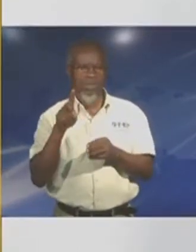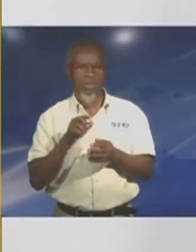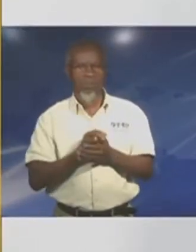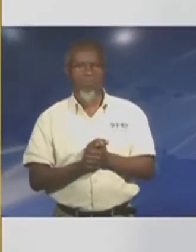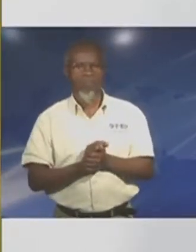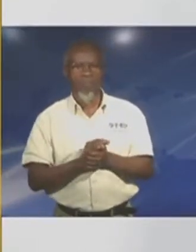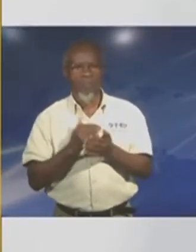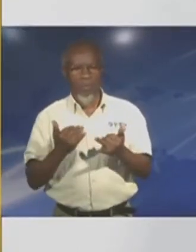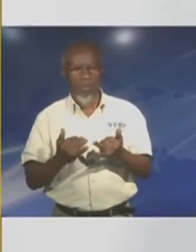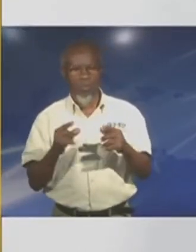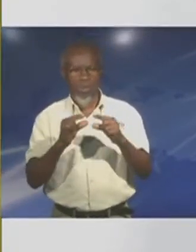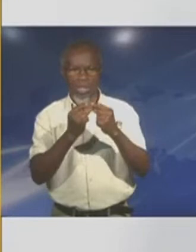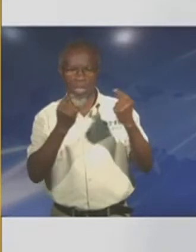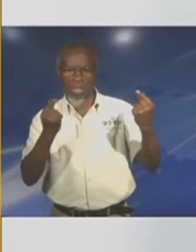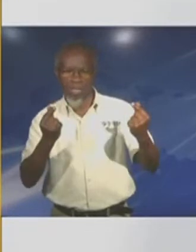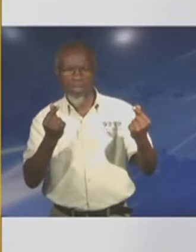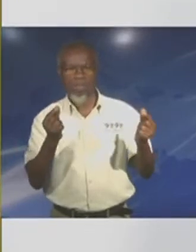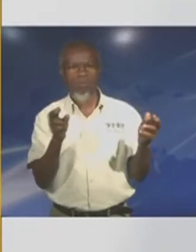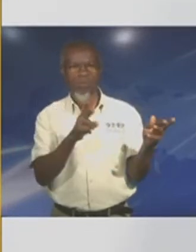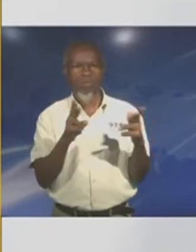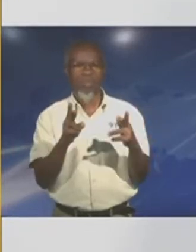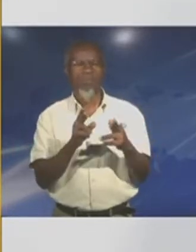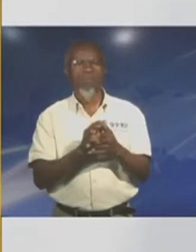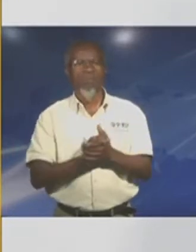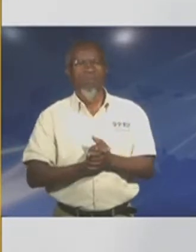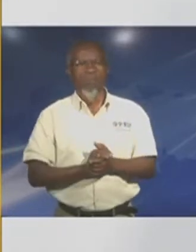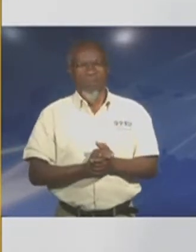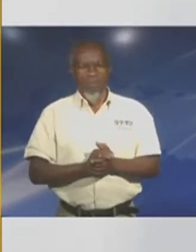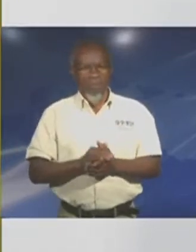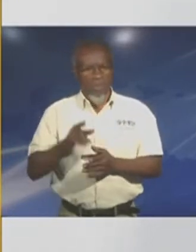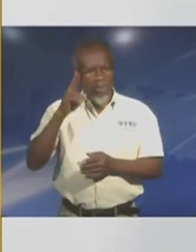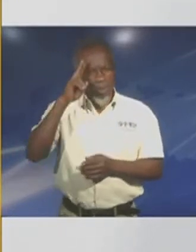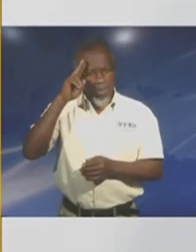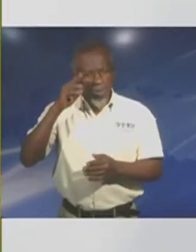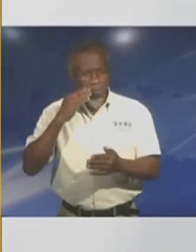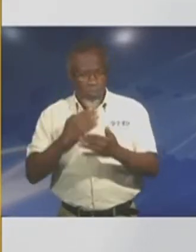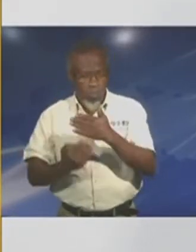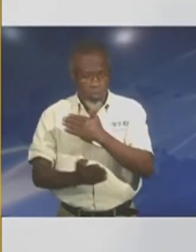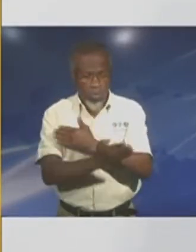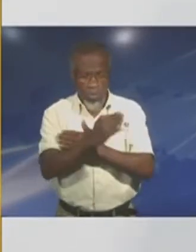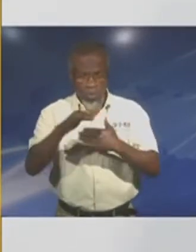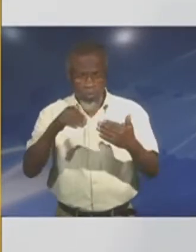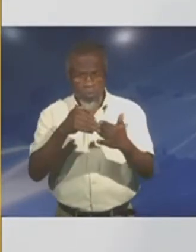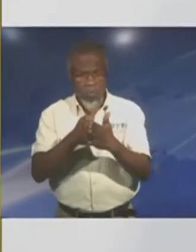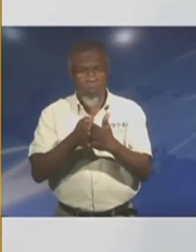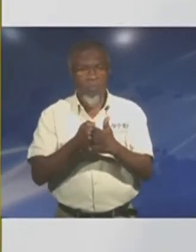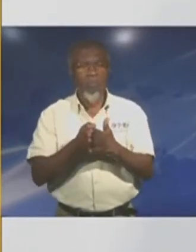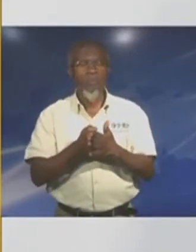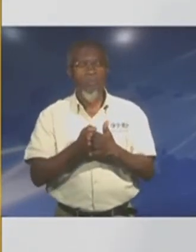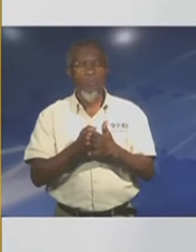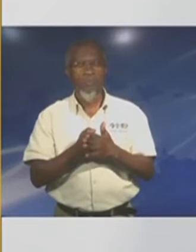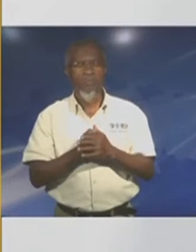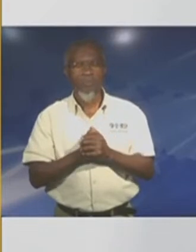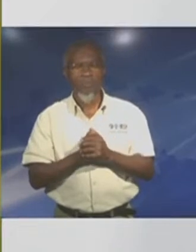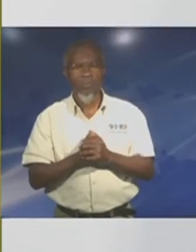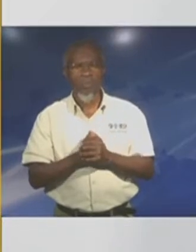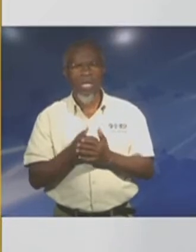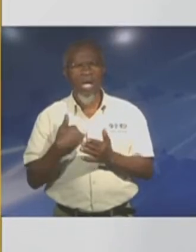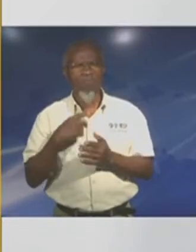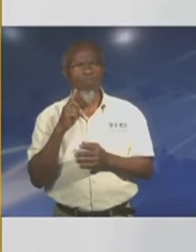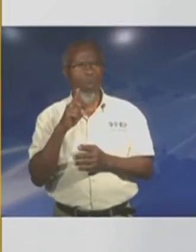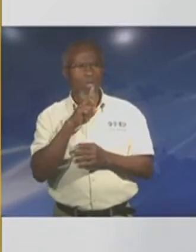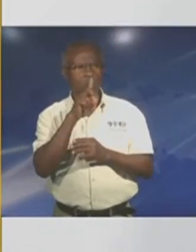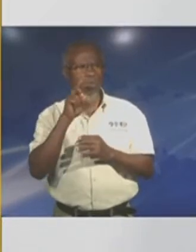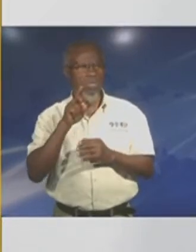Media Limited. Good morning. Hi, morning everyone. Rashad Khan here from Guardian Media. Okay, so I just have 1 question